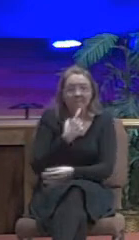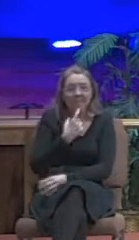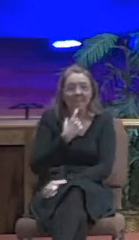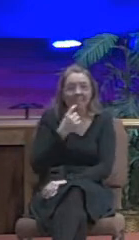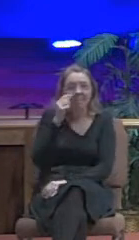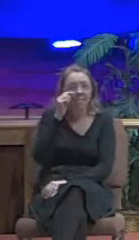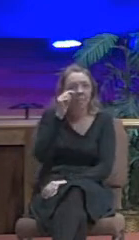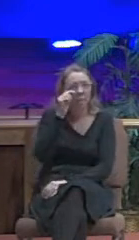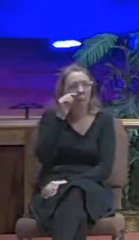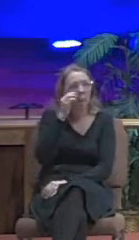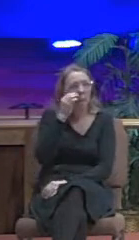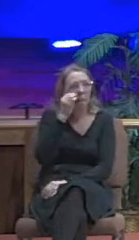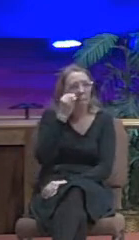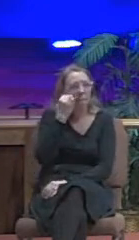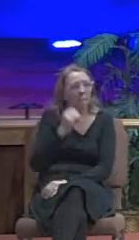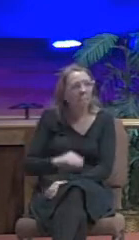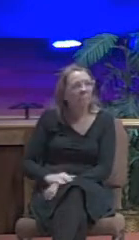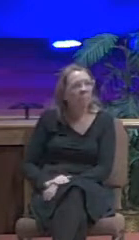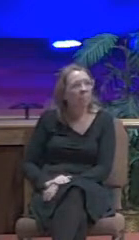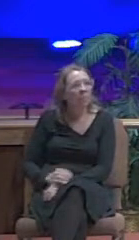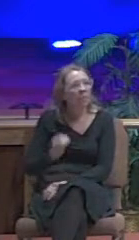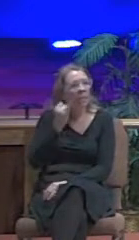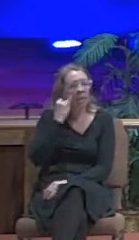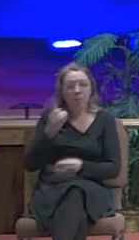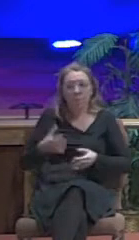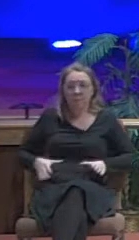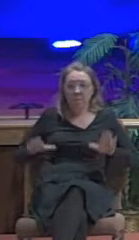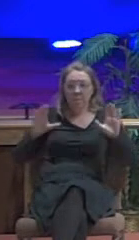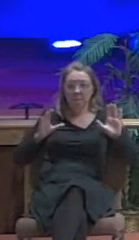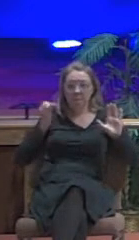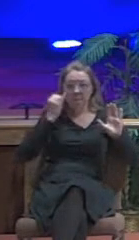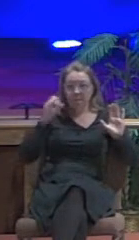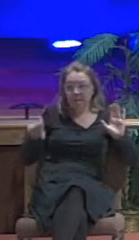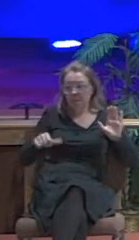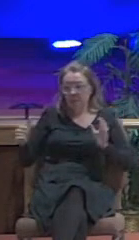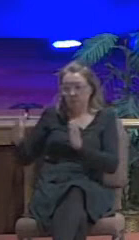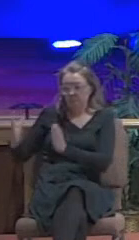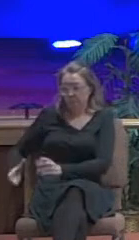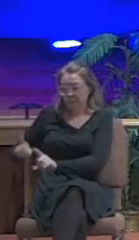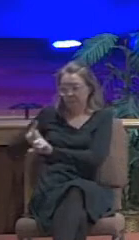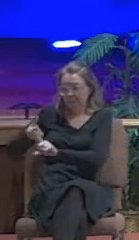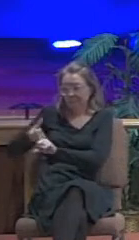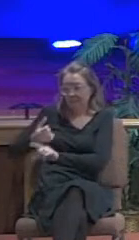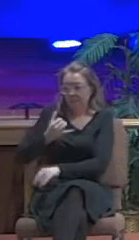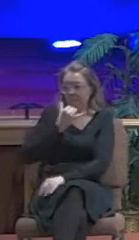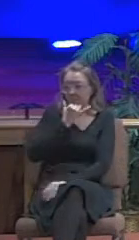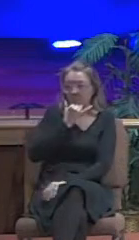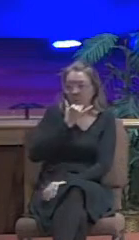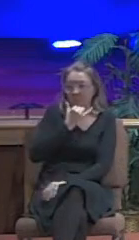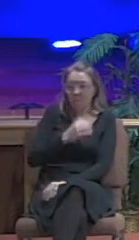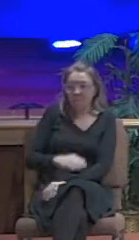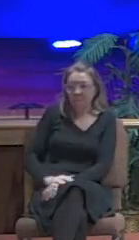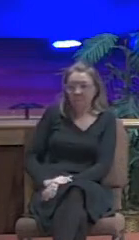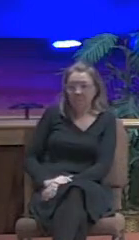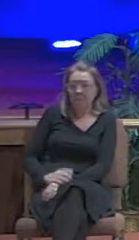When we submit, even when the other person is wrong, God blesses us here on this earth.